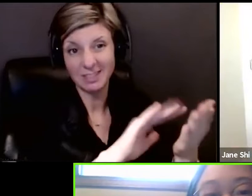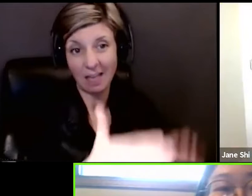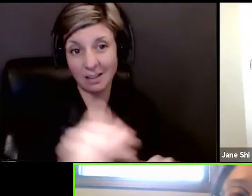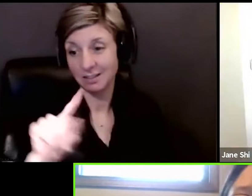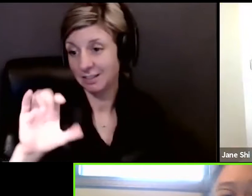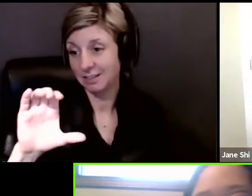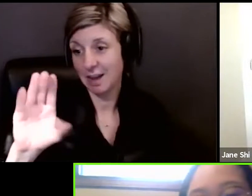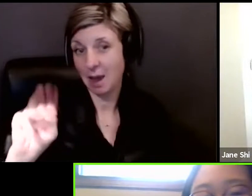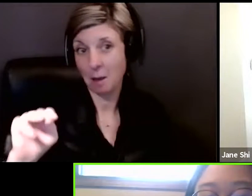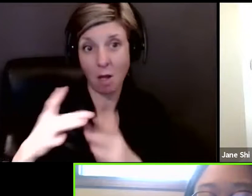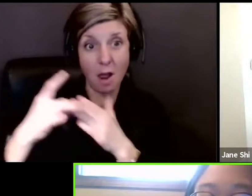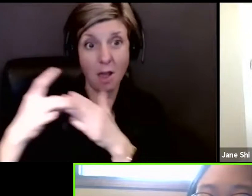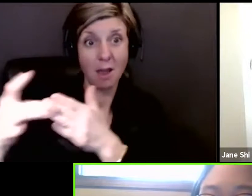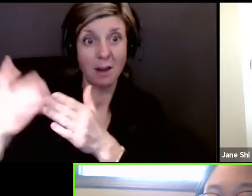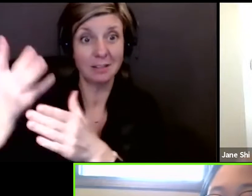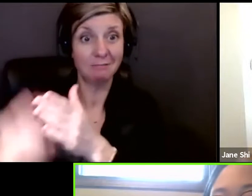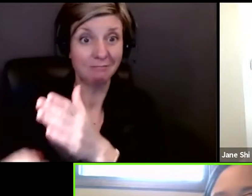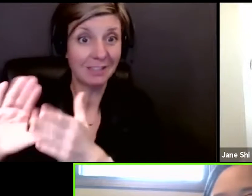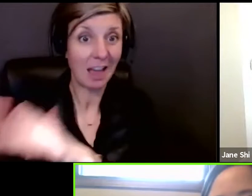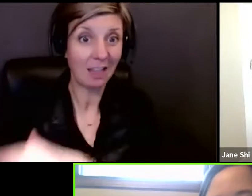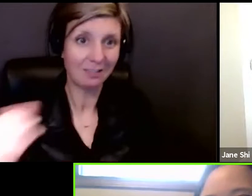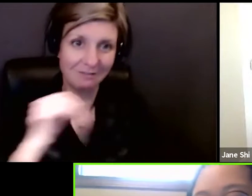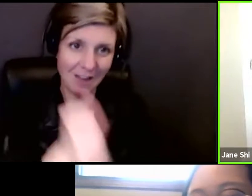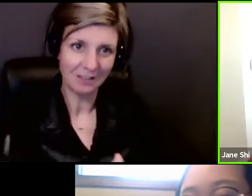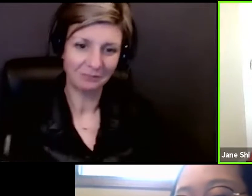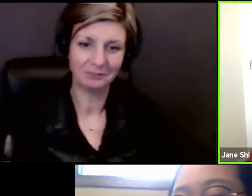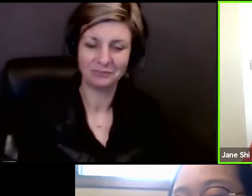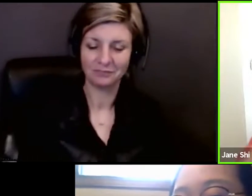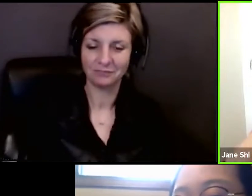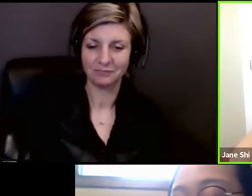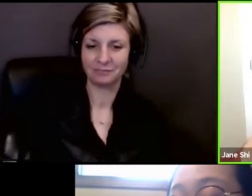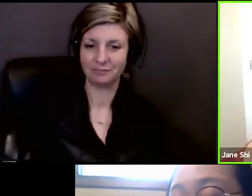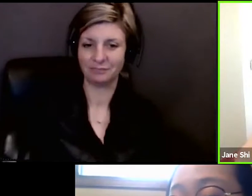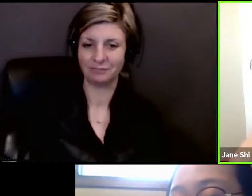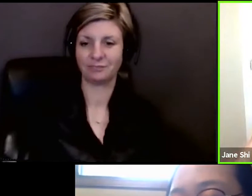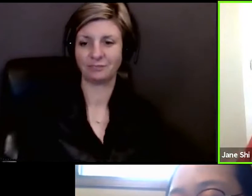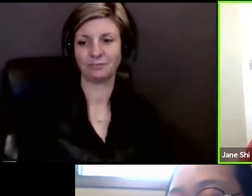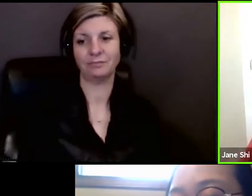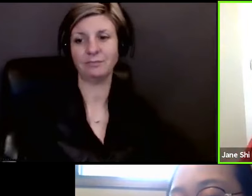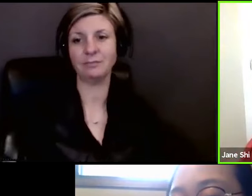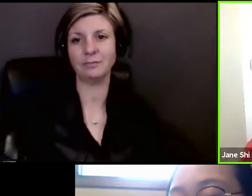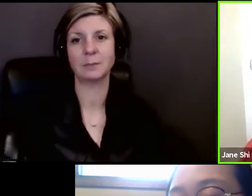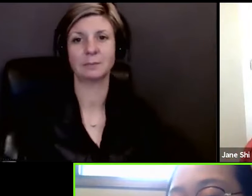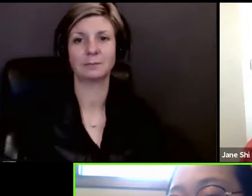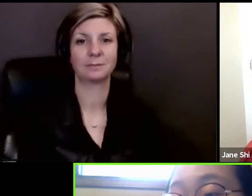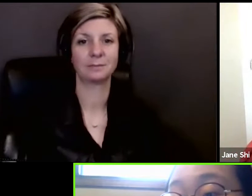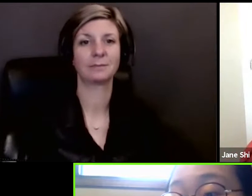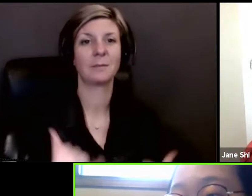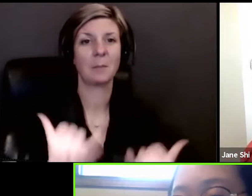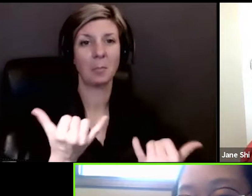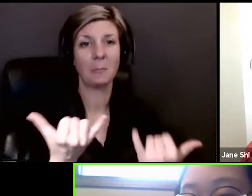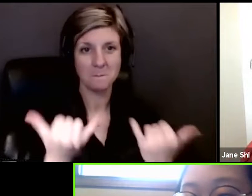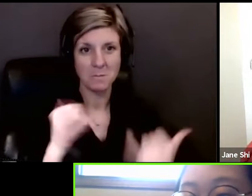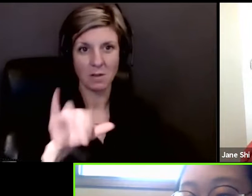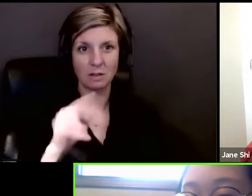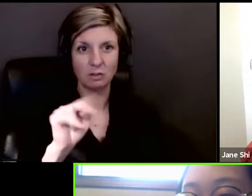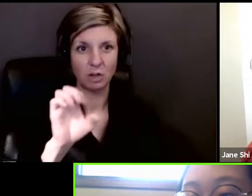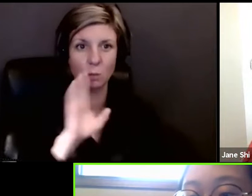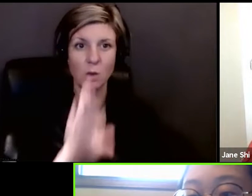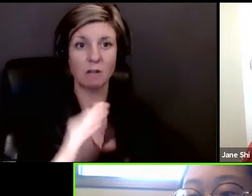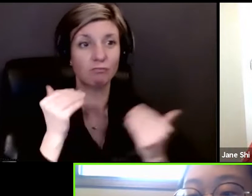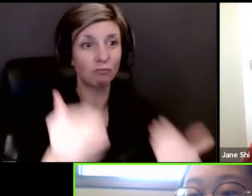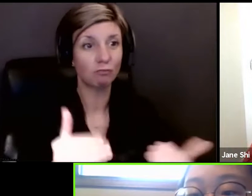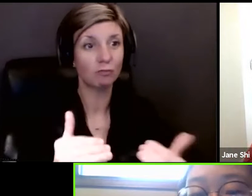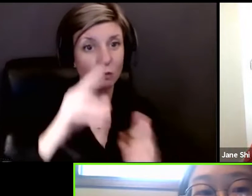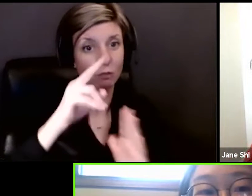So, all right. And I believe Jane would like to read an email from Carolyn